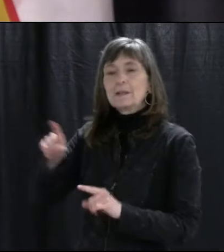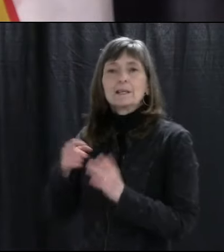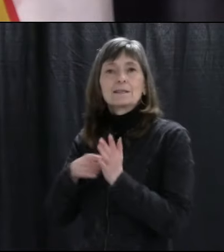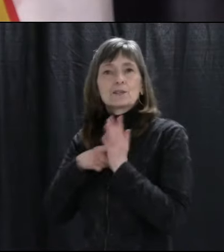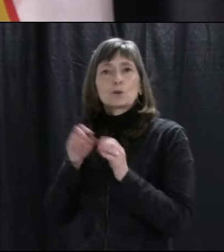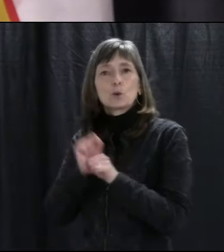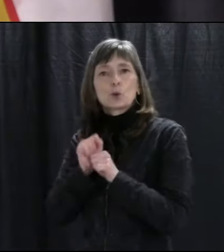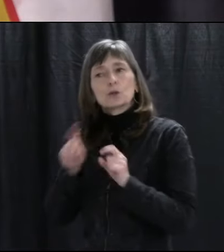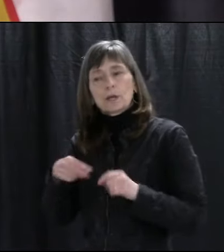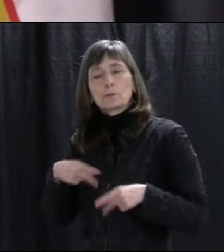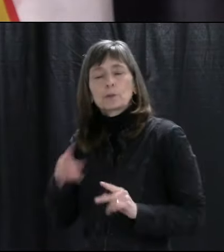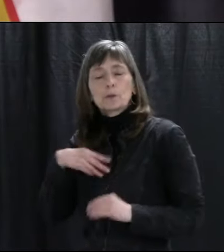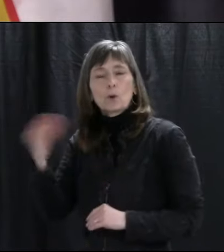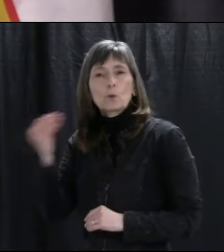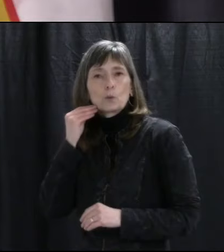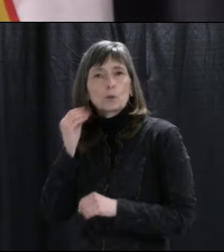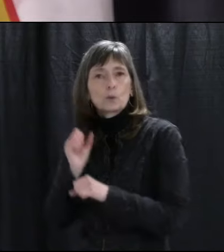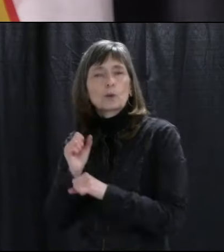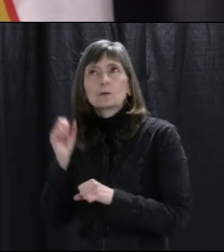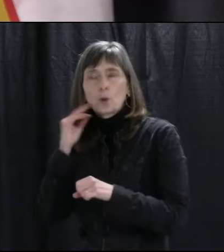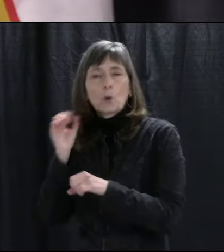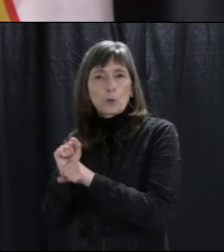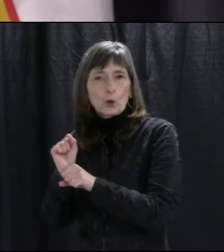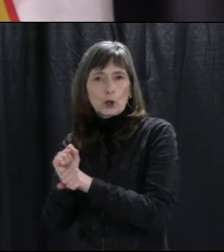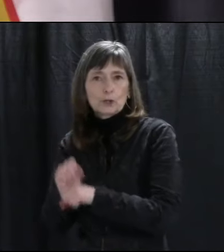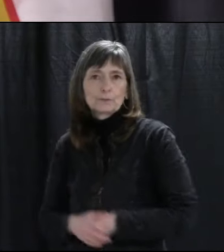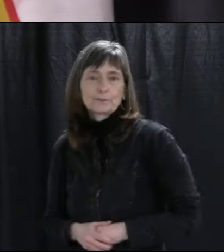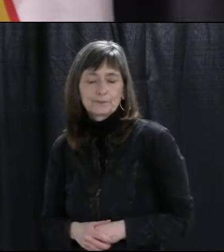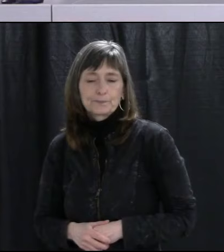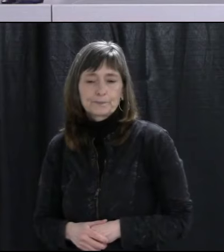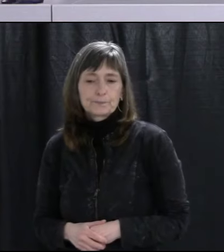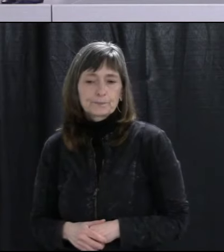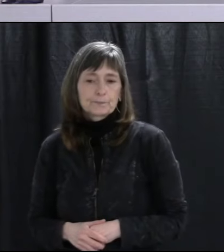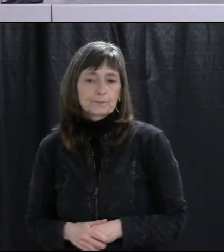and services for those in time of need.